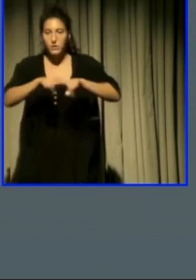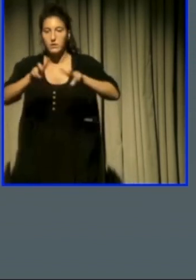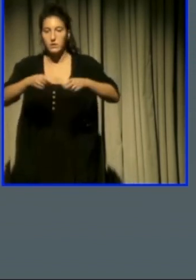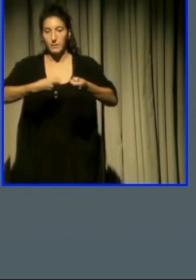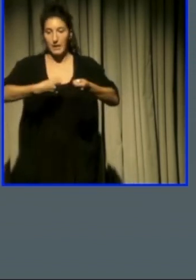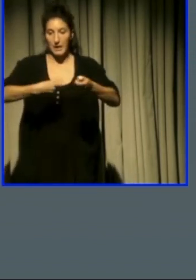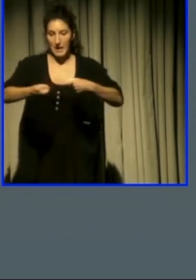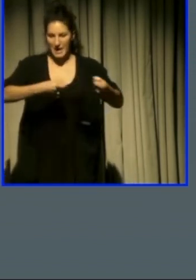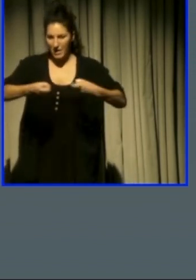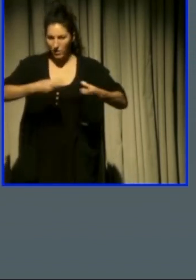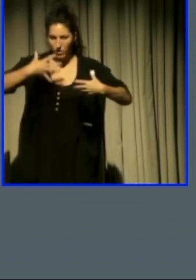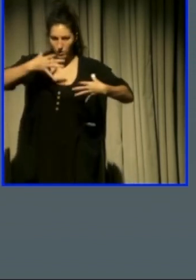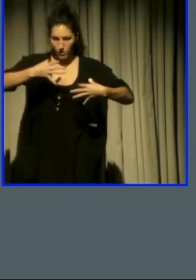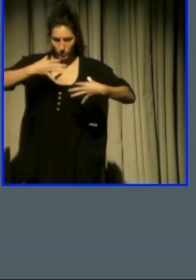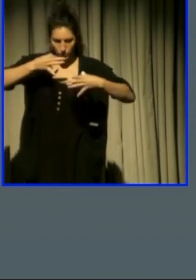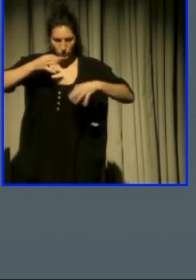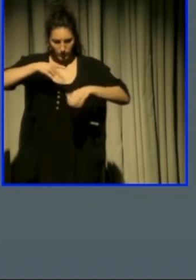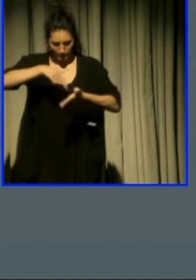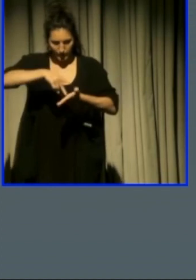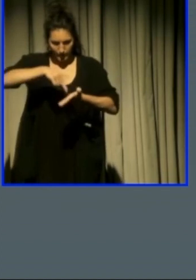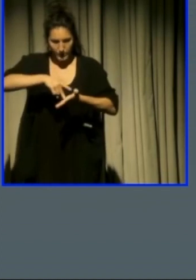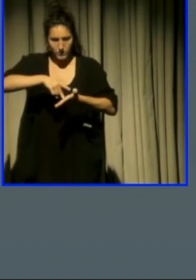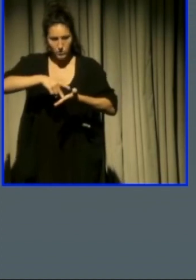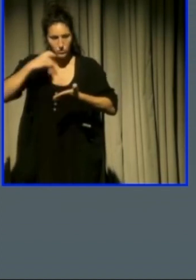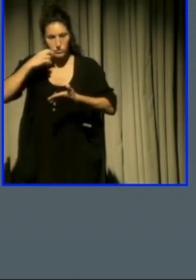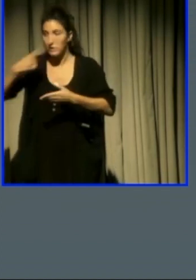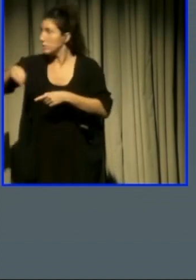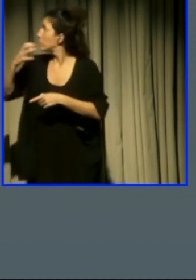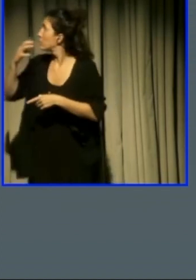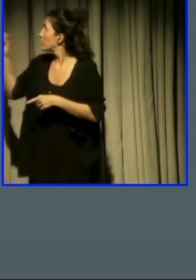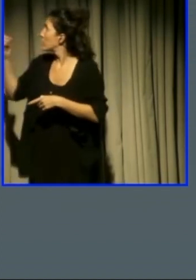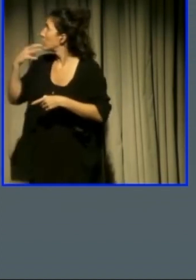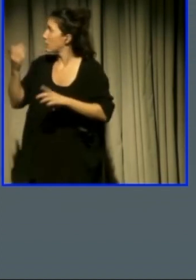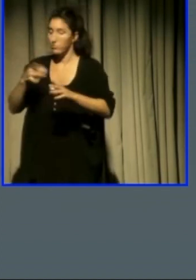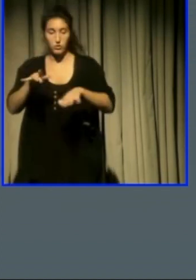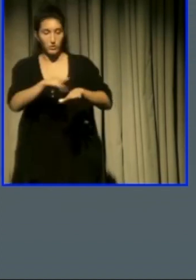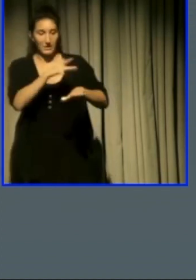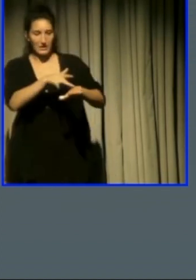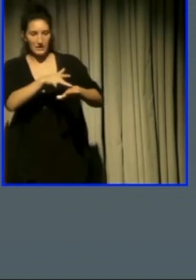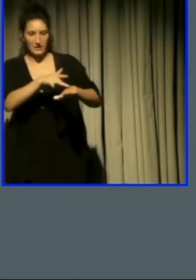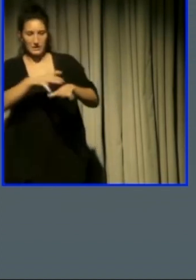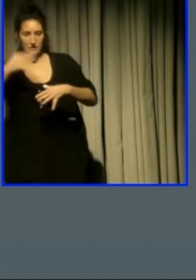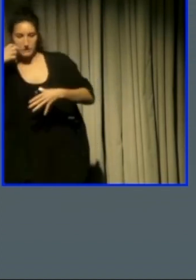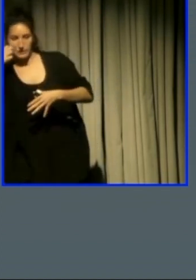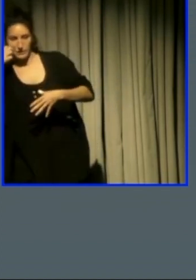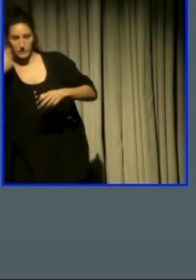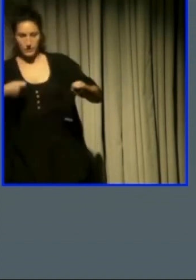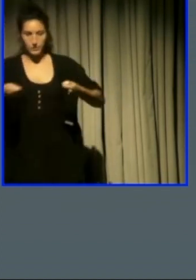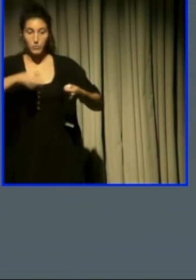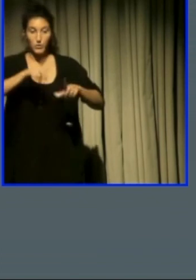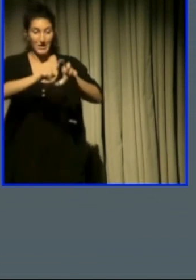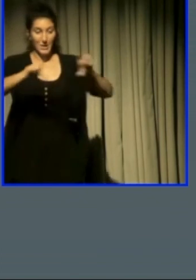being sophisticated, shall we say. Now, more companies are creating digital twins of companies.